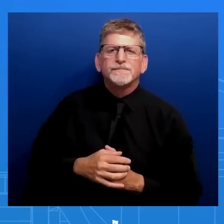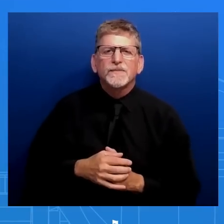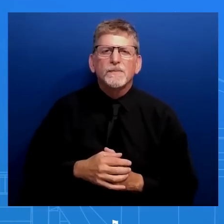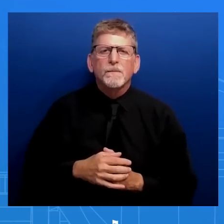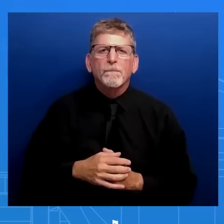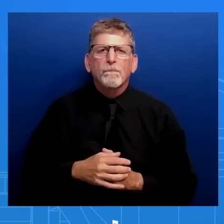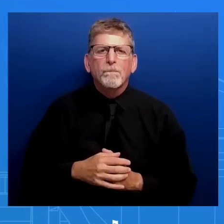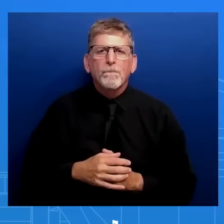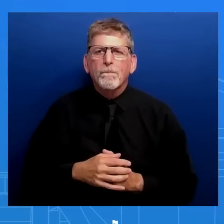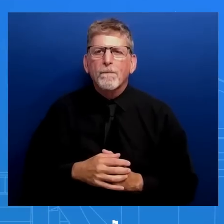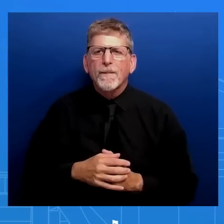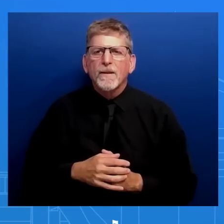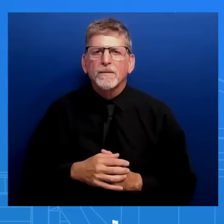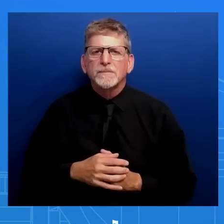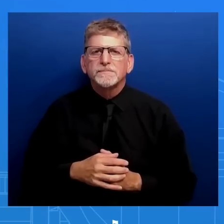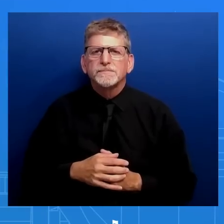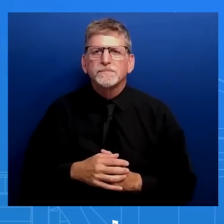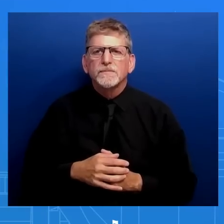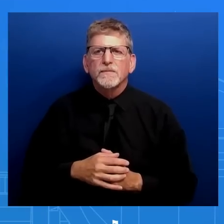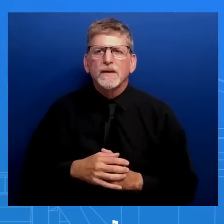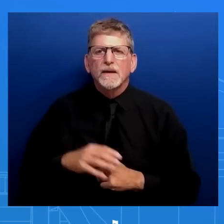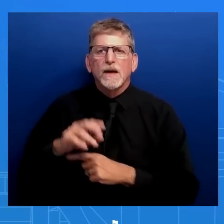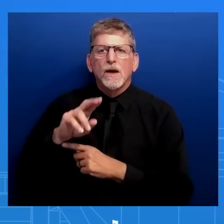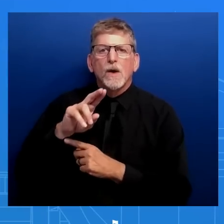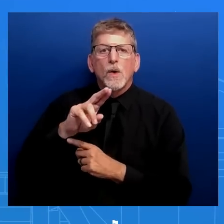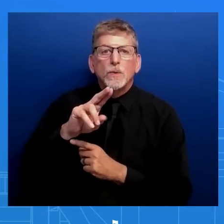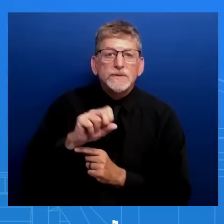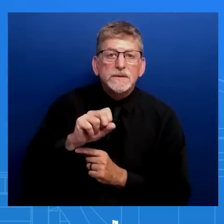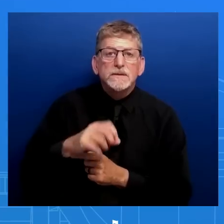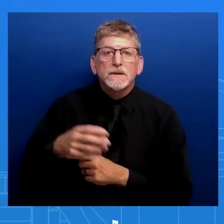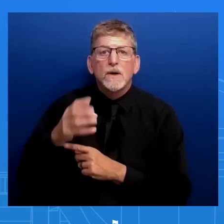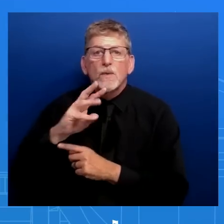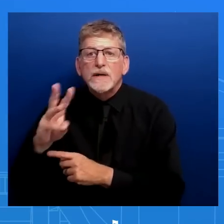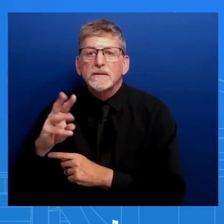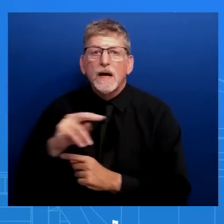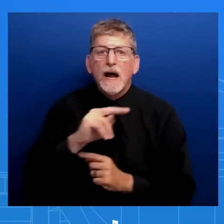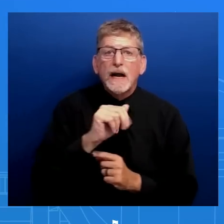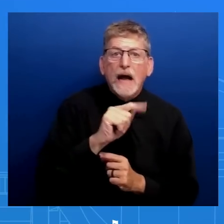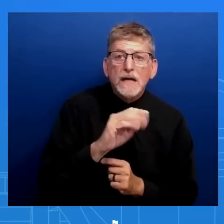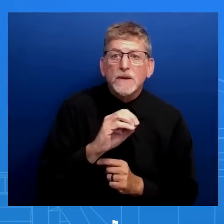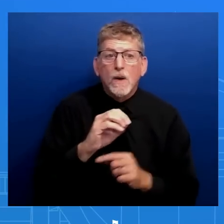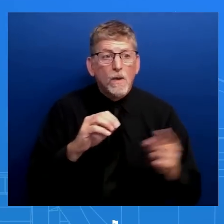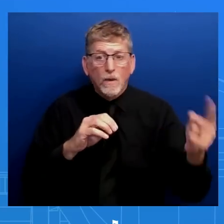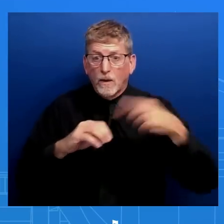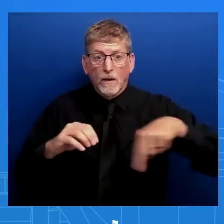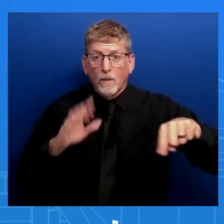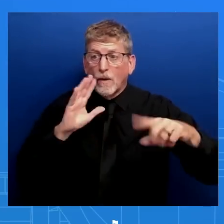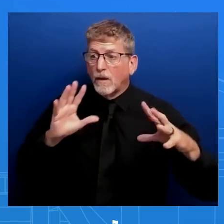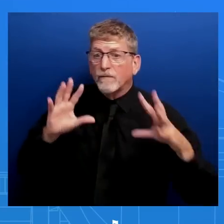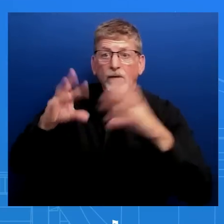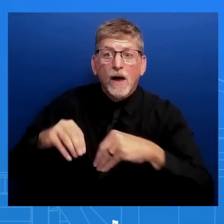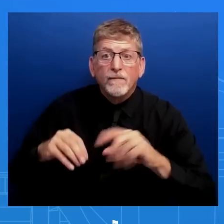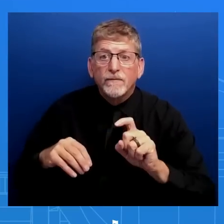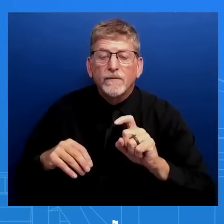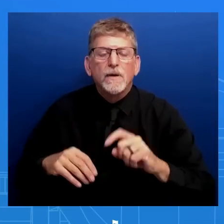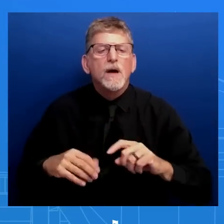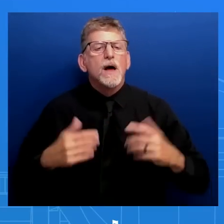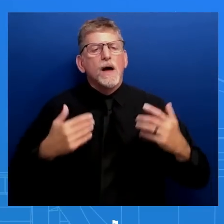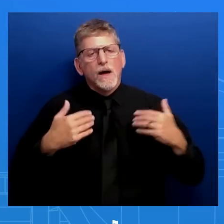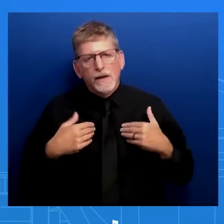the U.S., the West, NATO, et cetera, were involved? Well, I can't begin to speculate